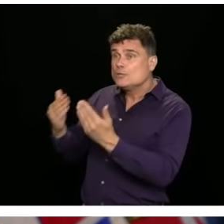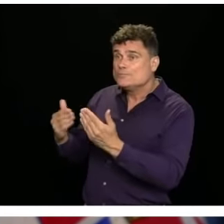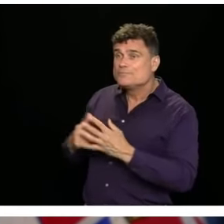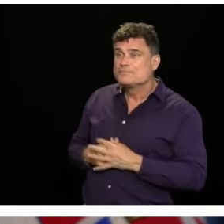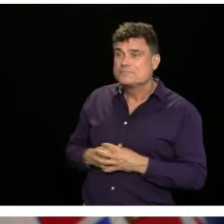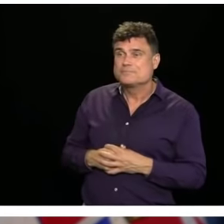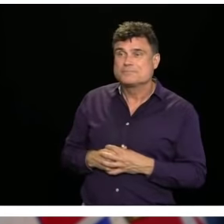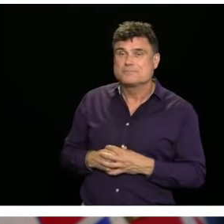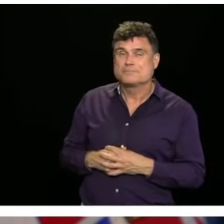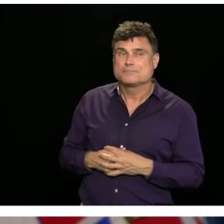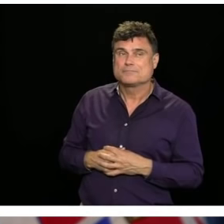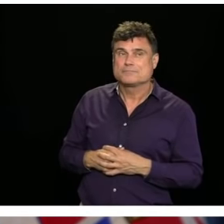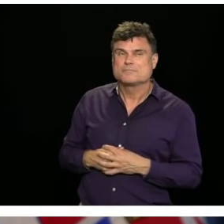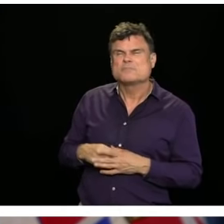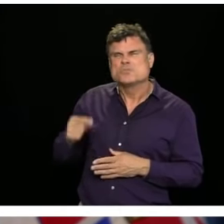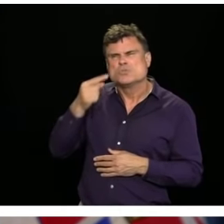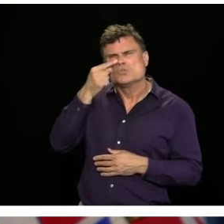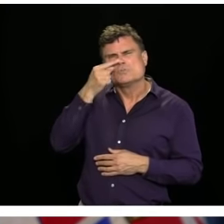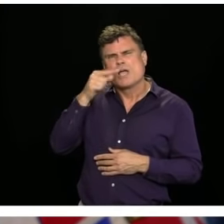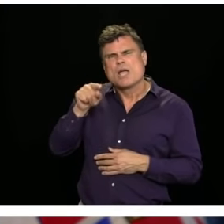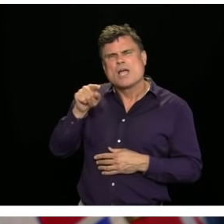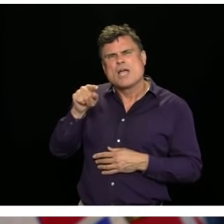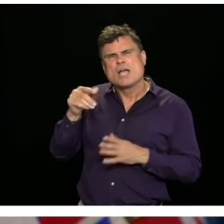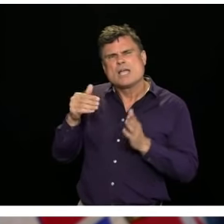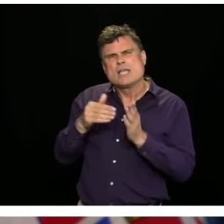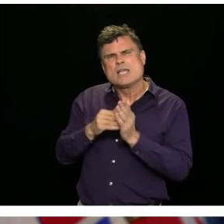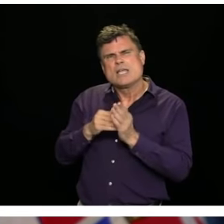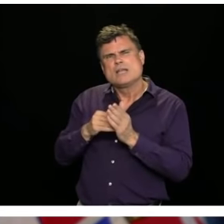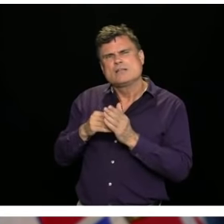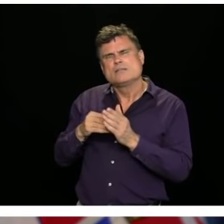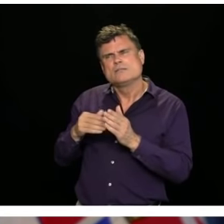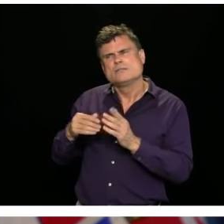about the province's COVID-19 response, visit